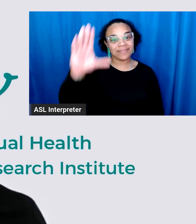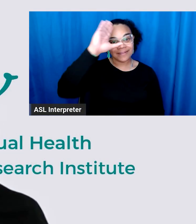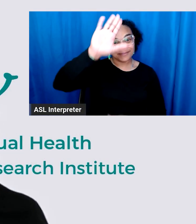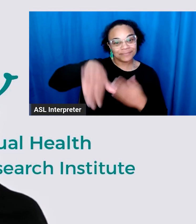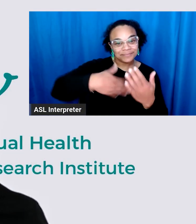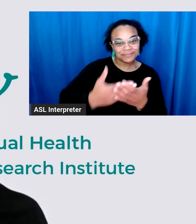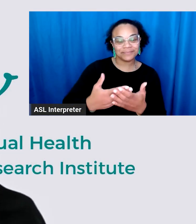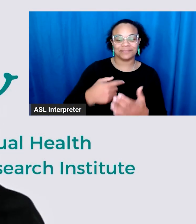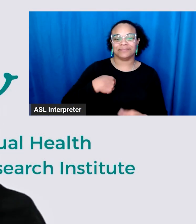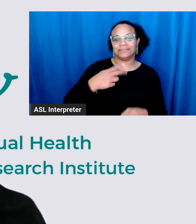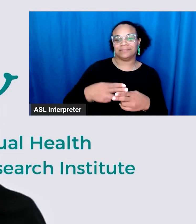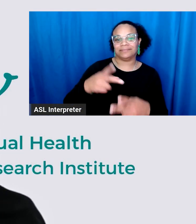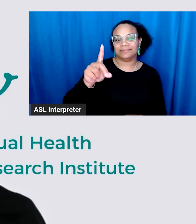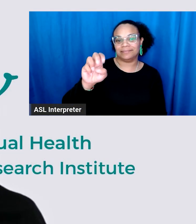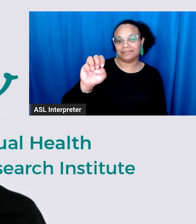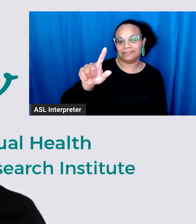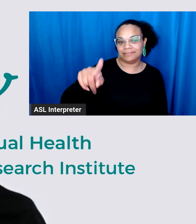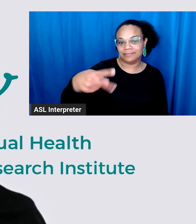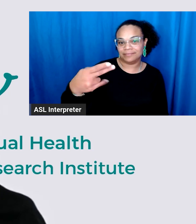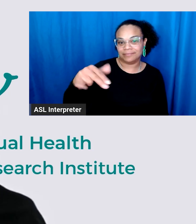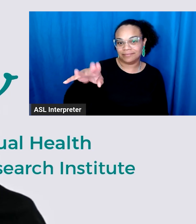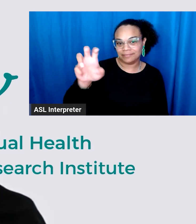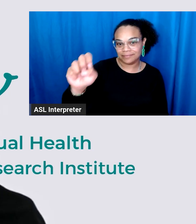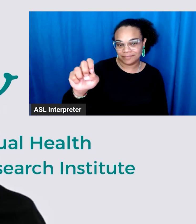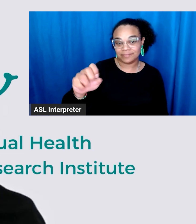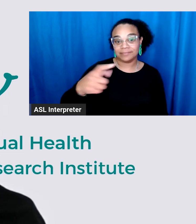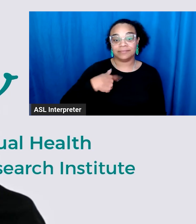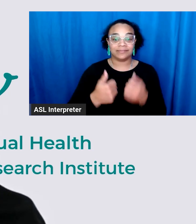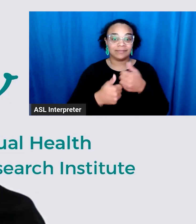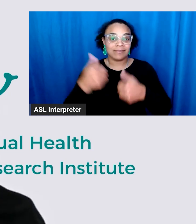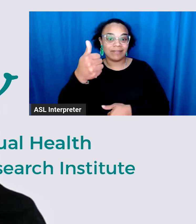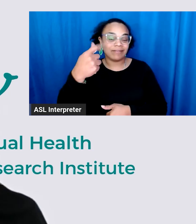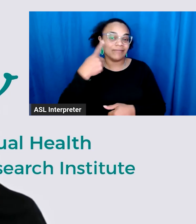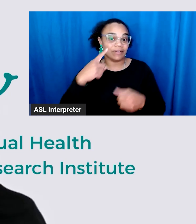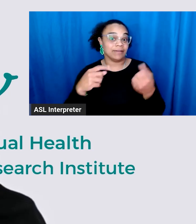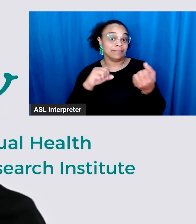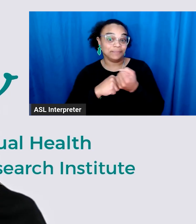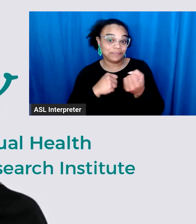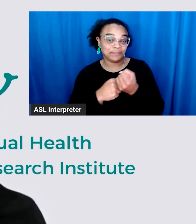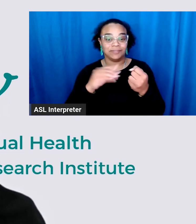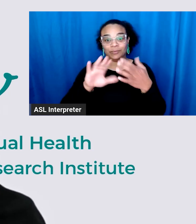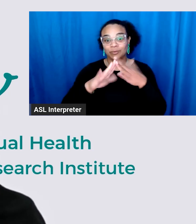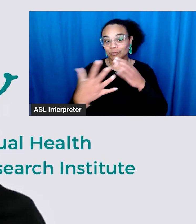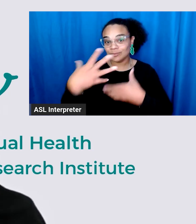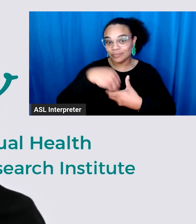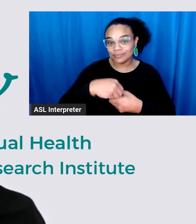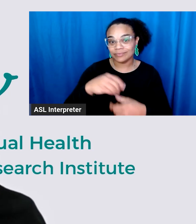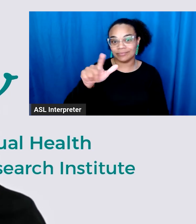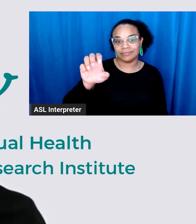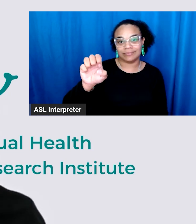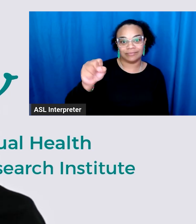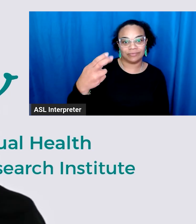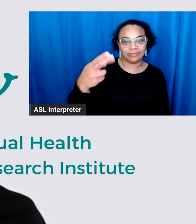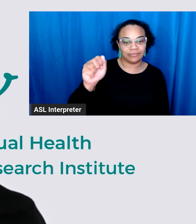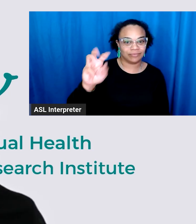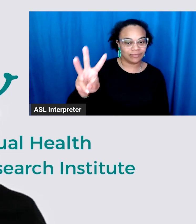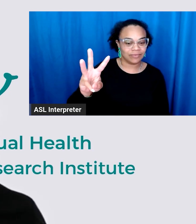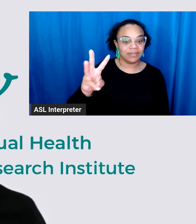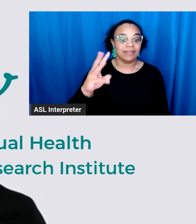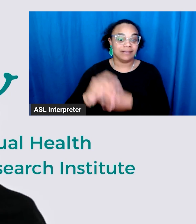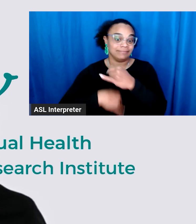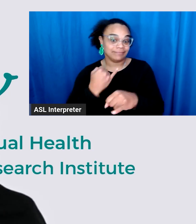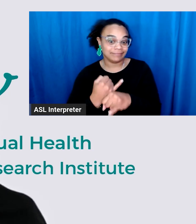Hi everyone, my name is Delphine. I am the head of activism and community engagement at LaShaw, the International Sexual Health and Wellness